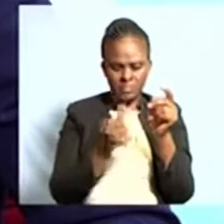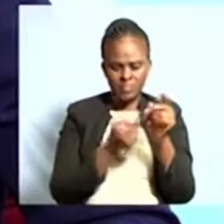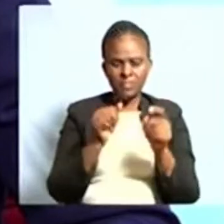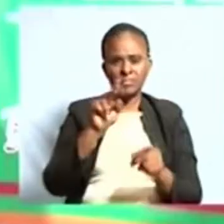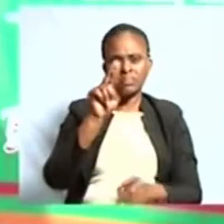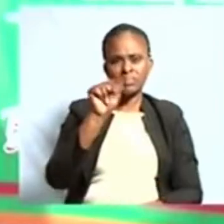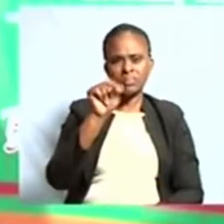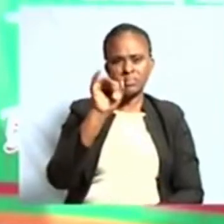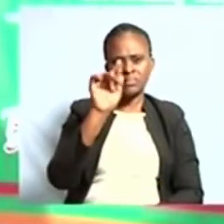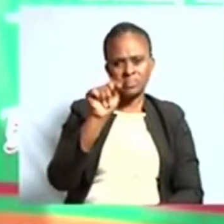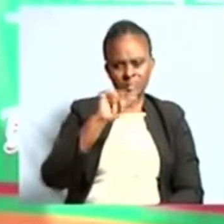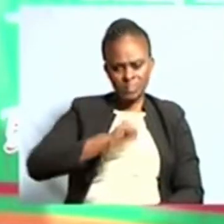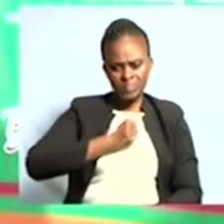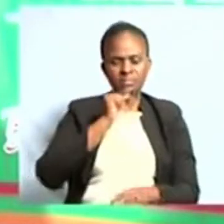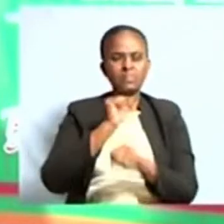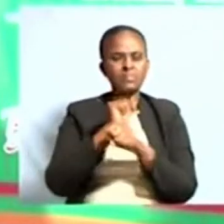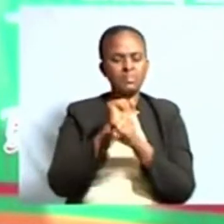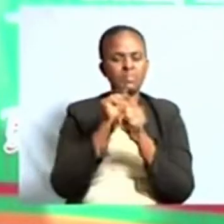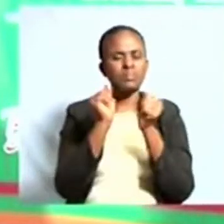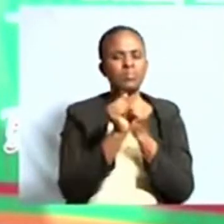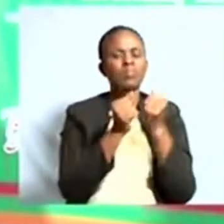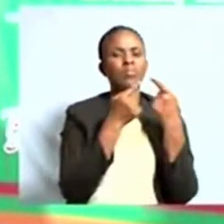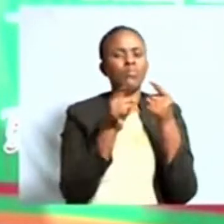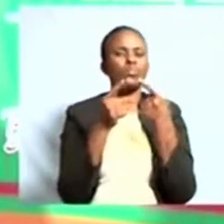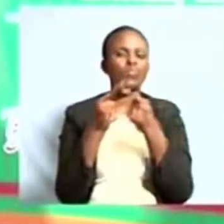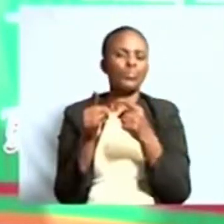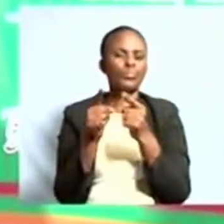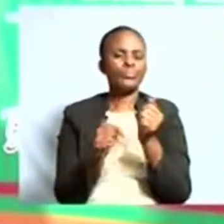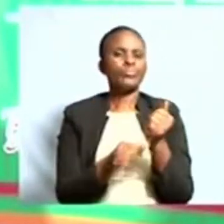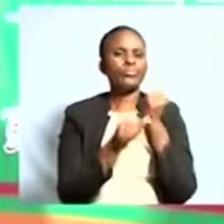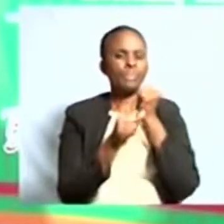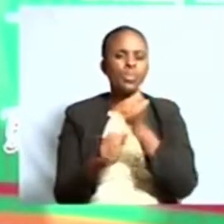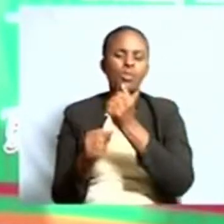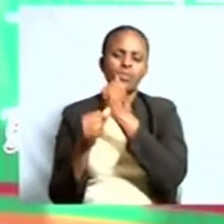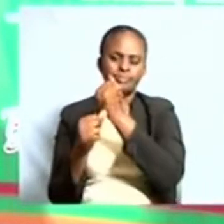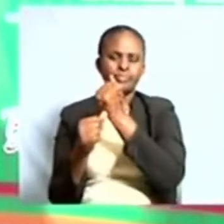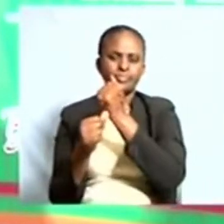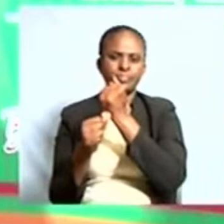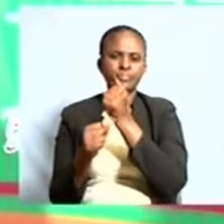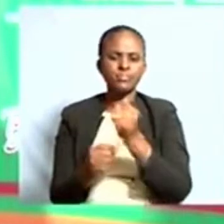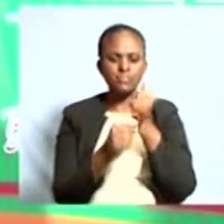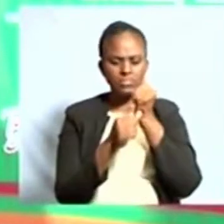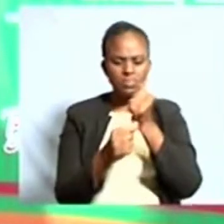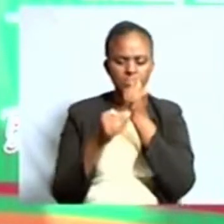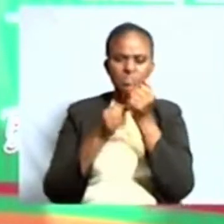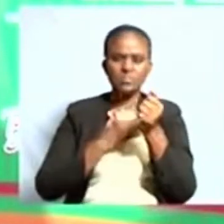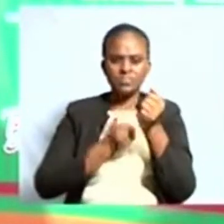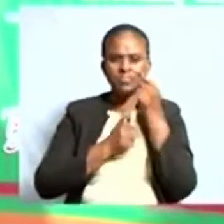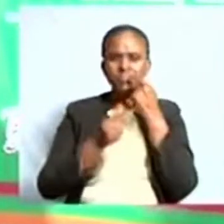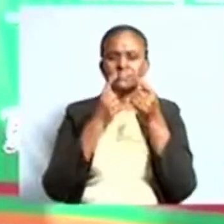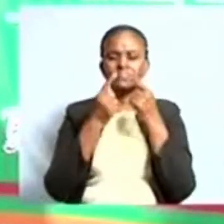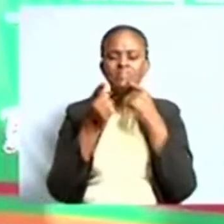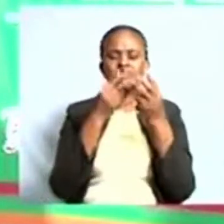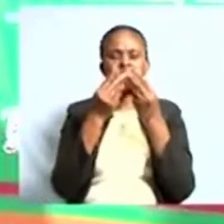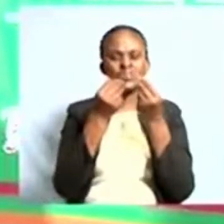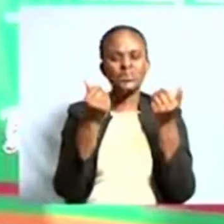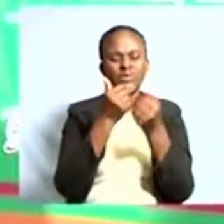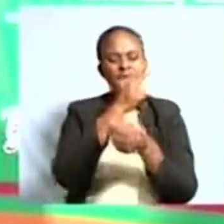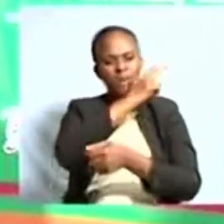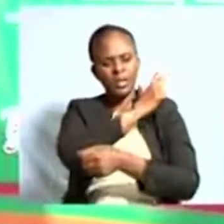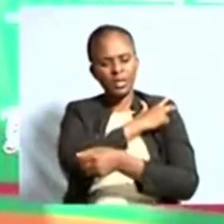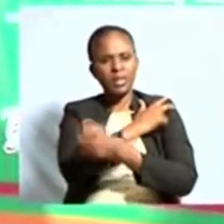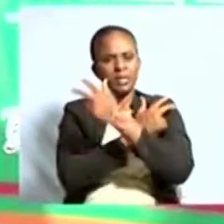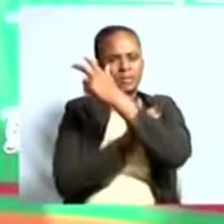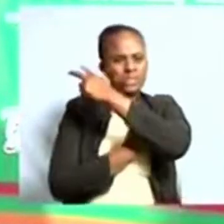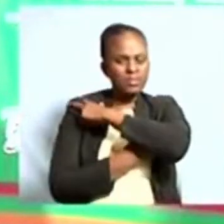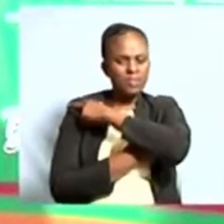we work with different agencies. I will mention just a few: customs, like I